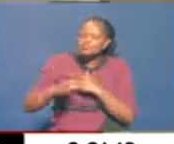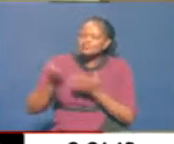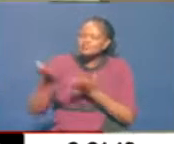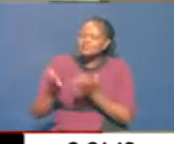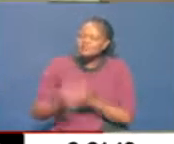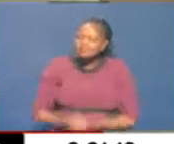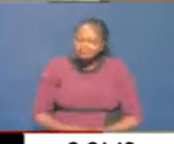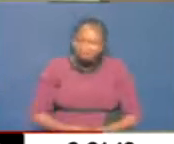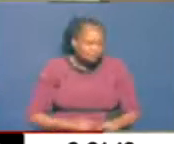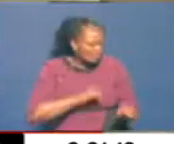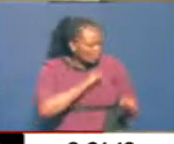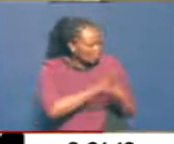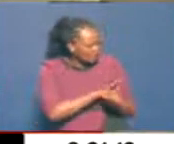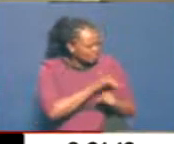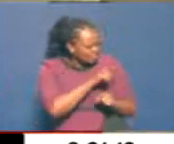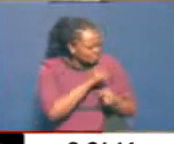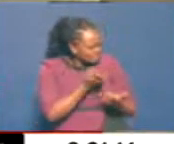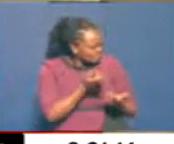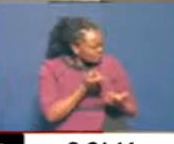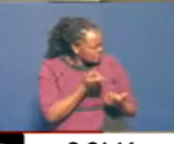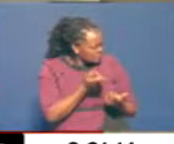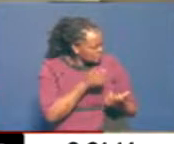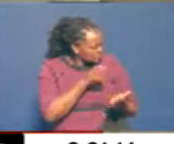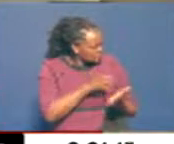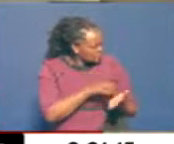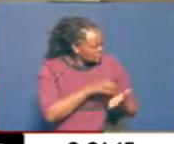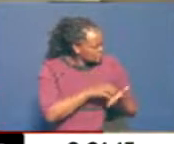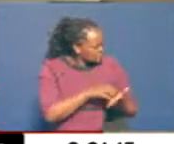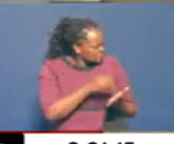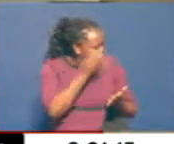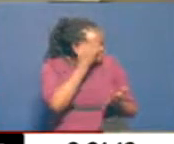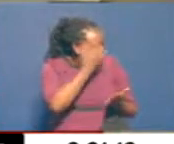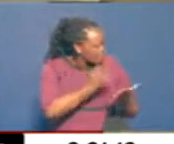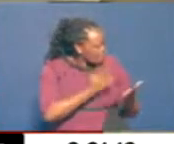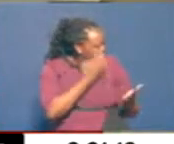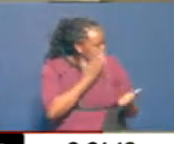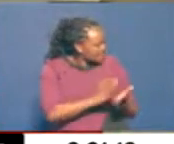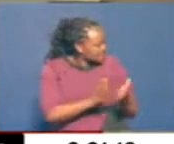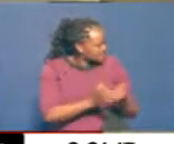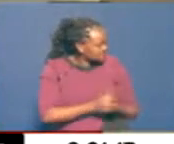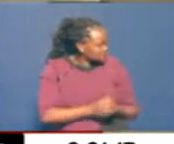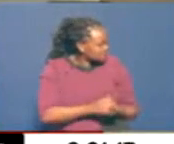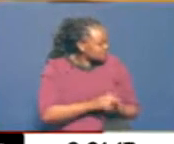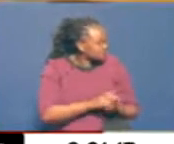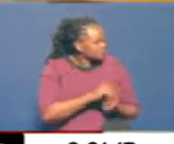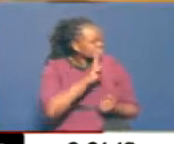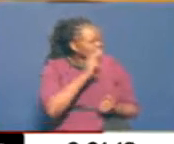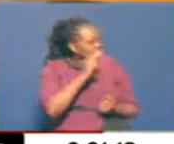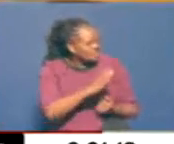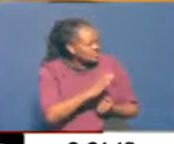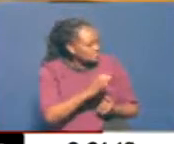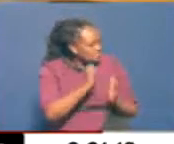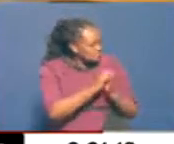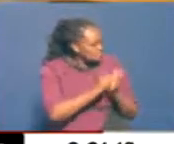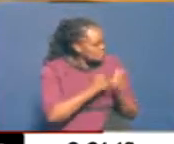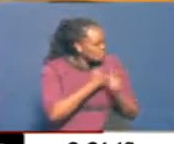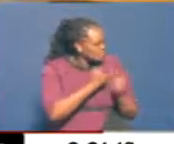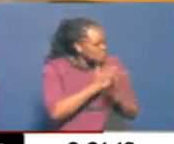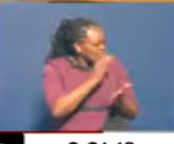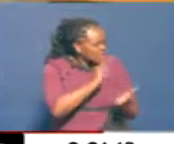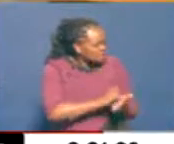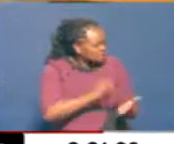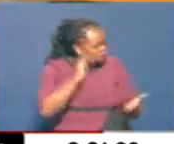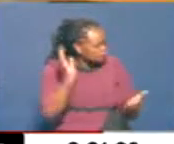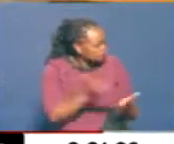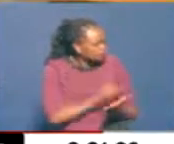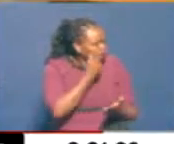COVID-19, it's, let's say, it's a case study, because part of the UHC agenda is to ensure elimination of diseases, but